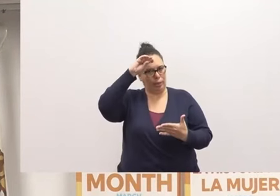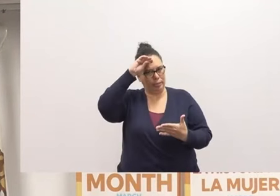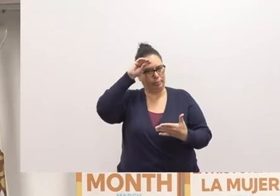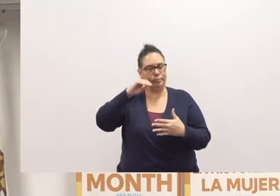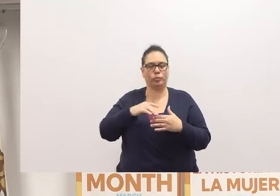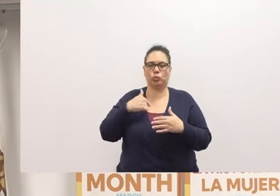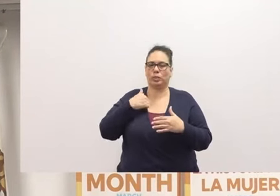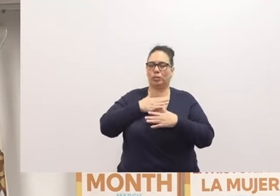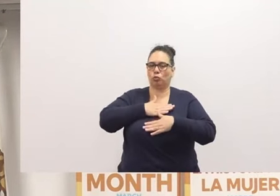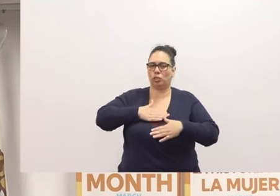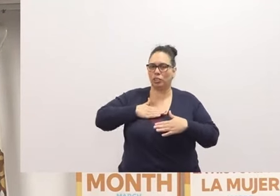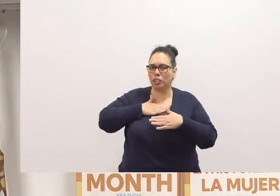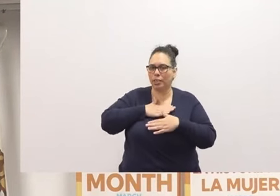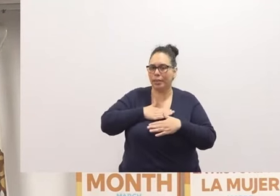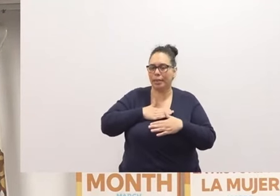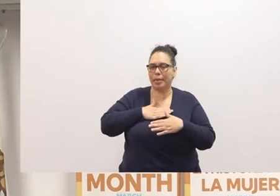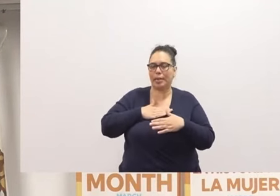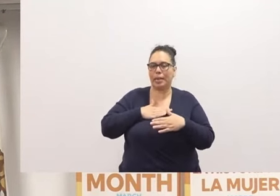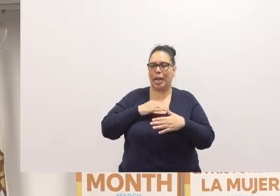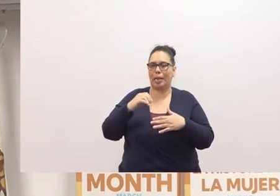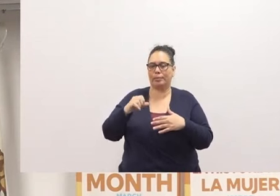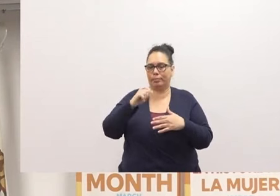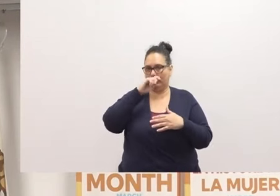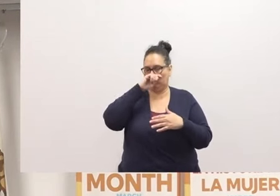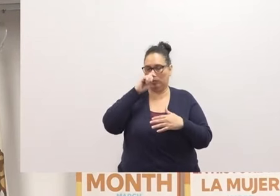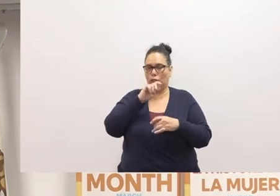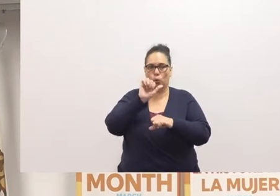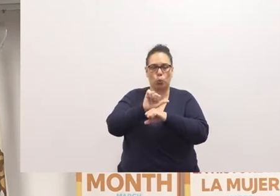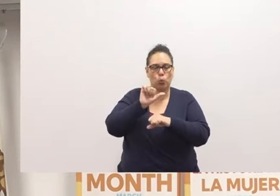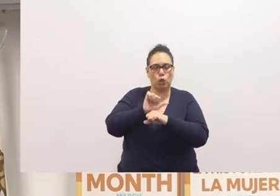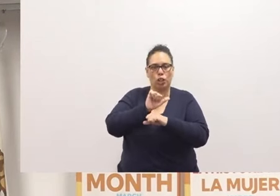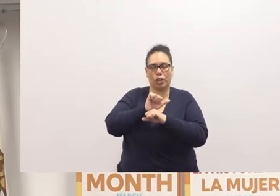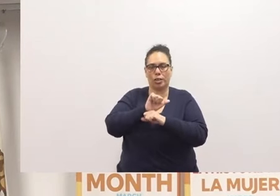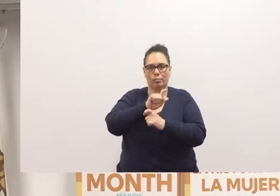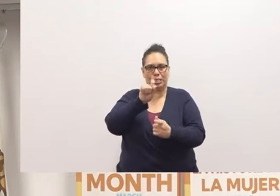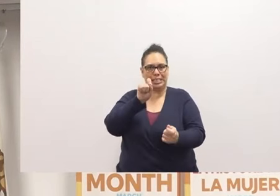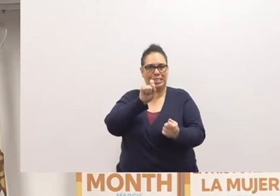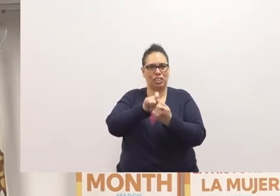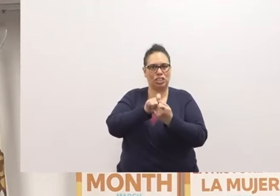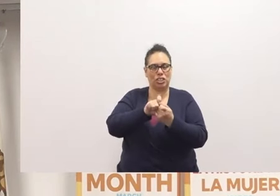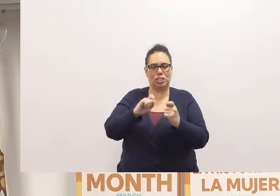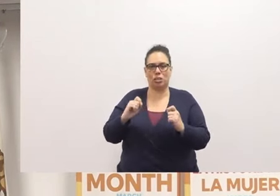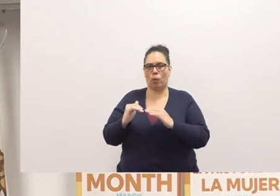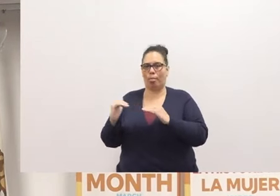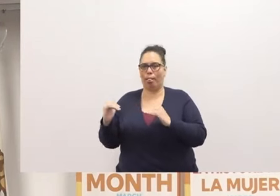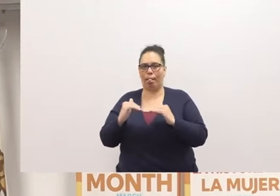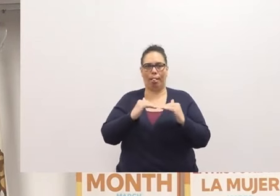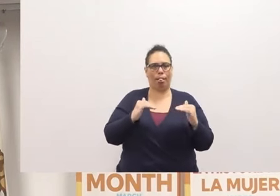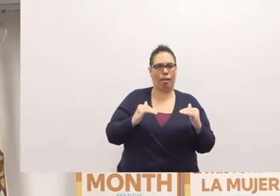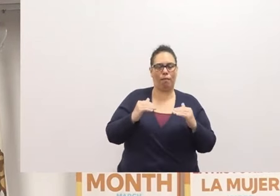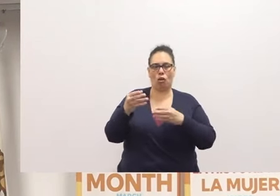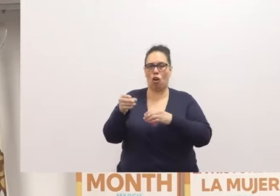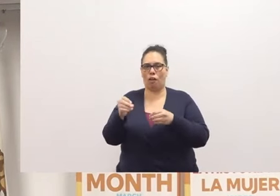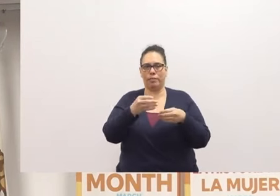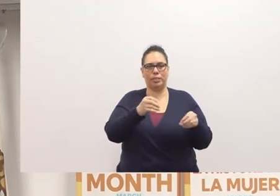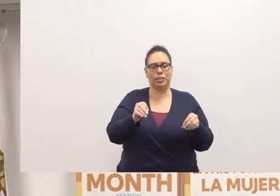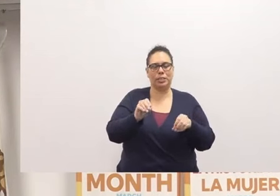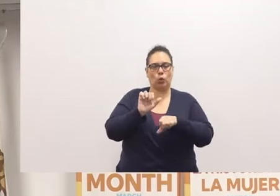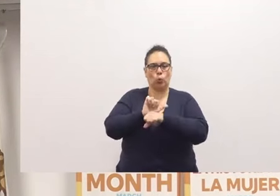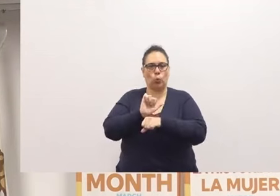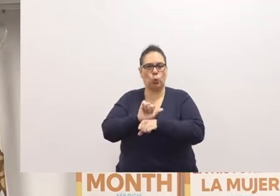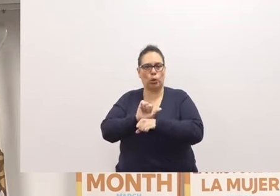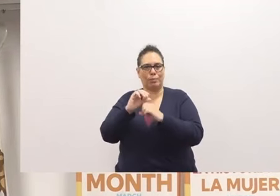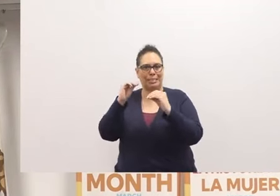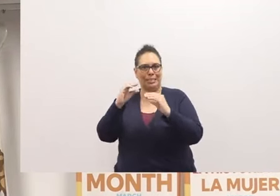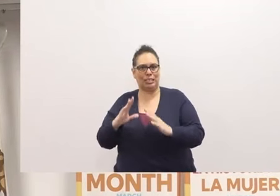I'm appreciating just the, back to the word precision, the precision with which our level offices and their work with principals and teachers can